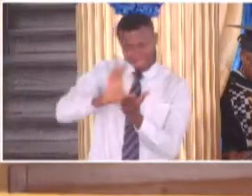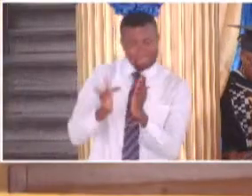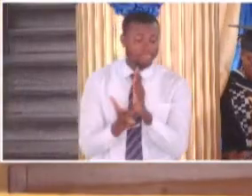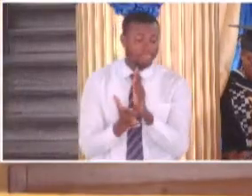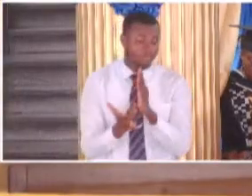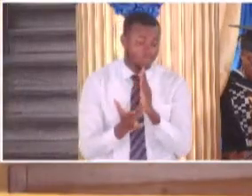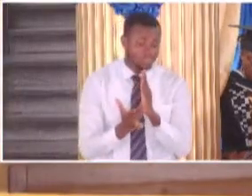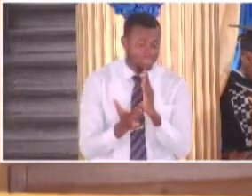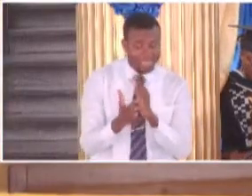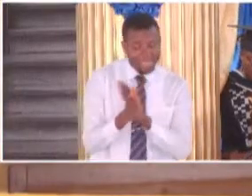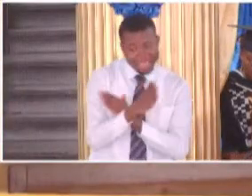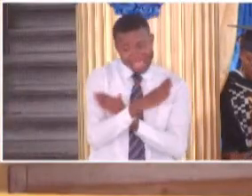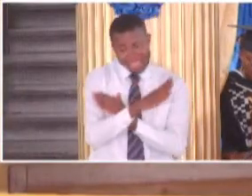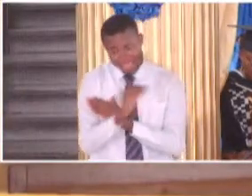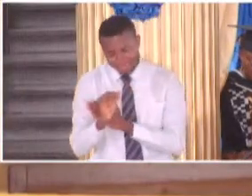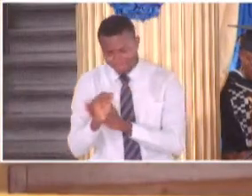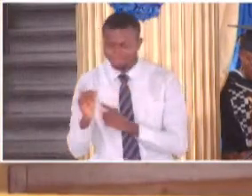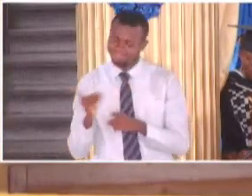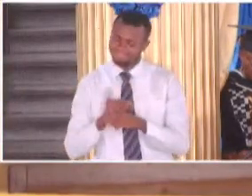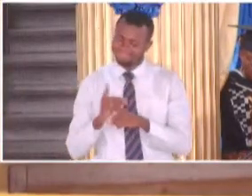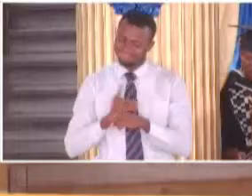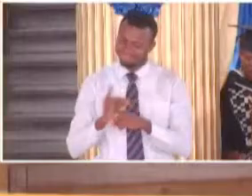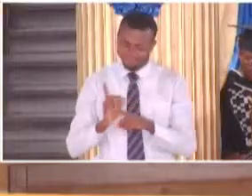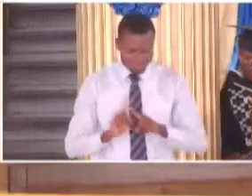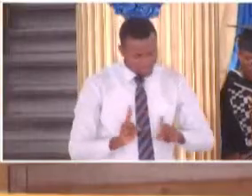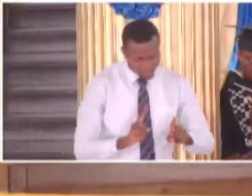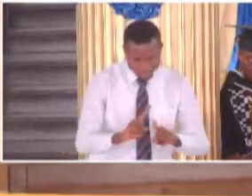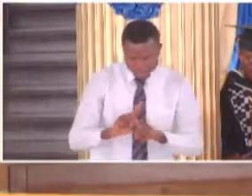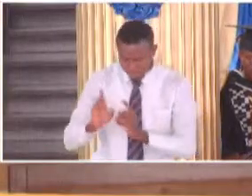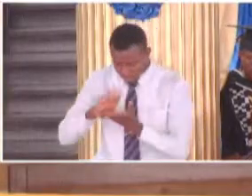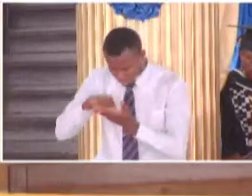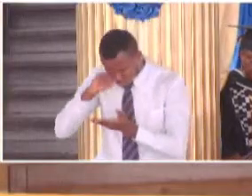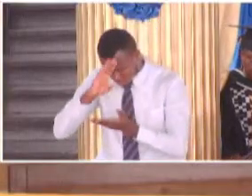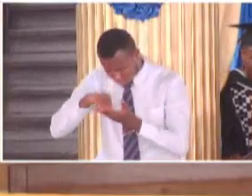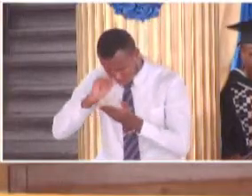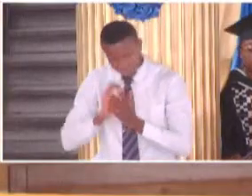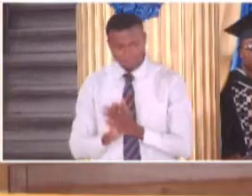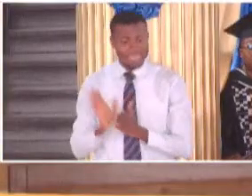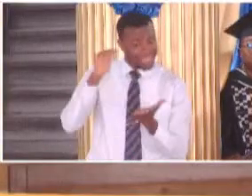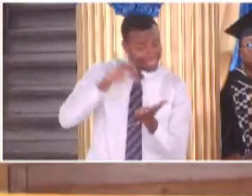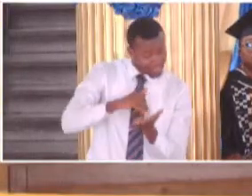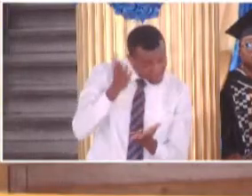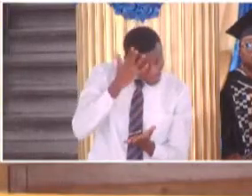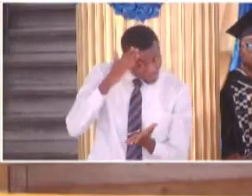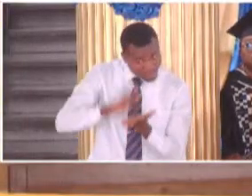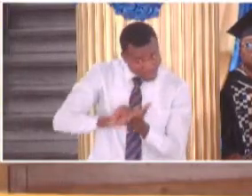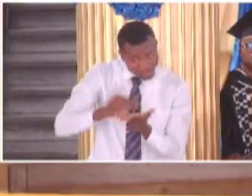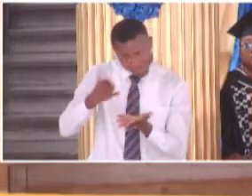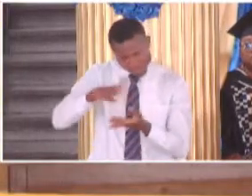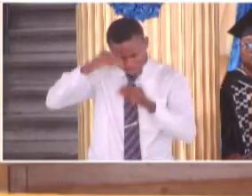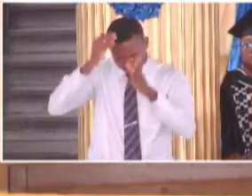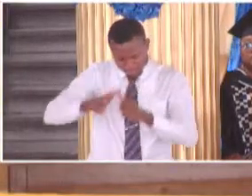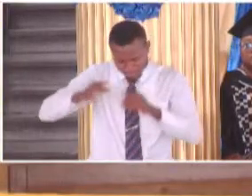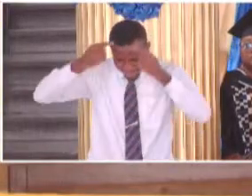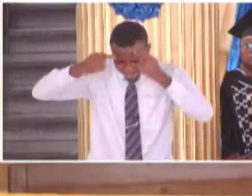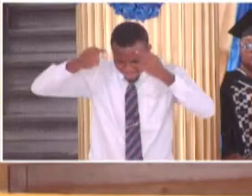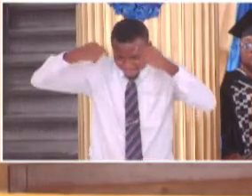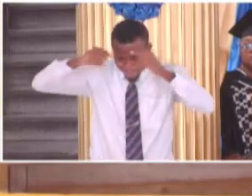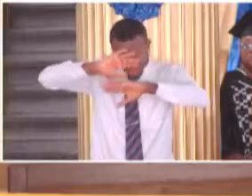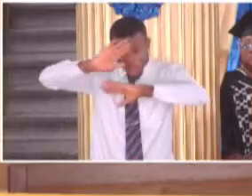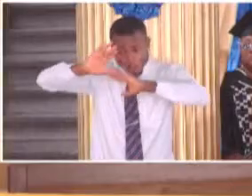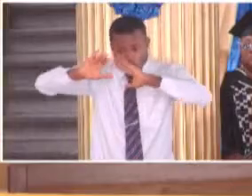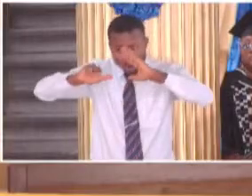technology-driven, and interdisciplinary learning, ensuring that our students excel in an